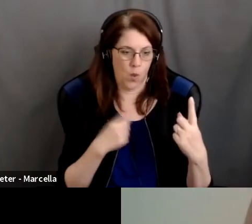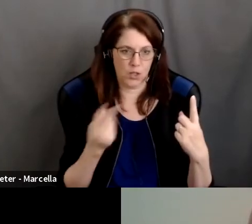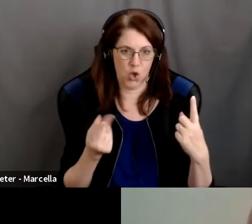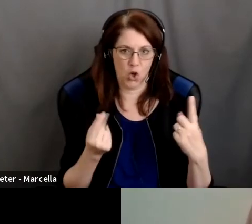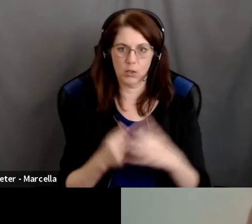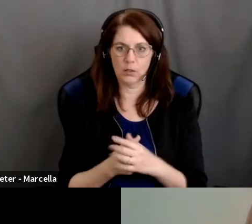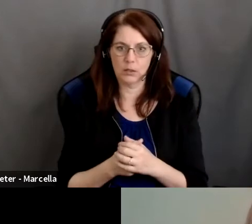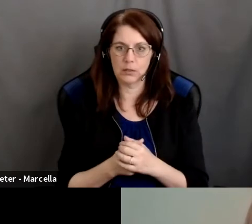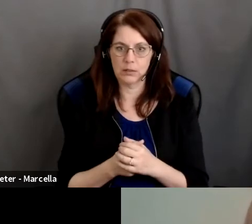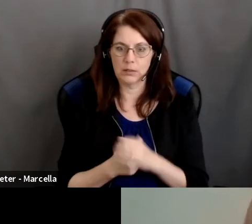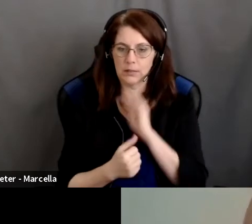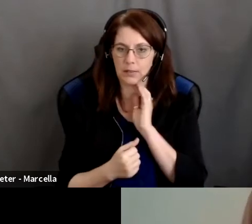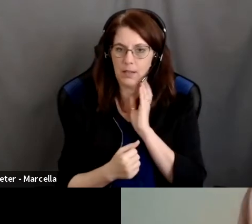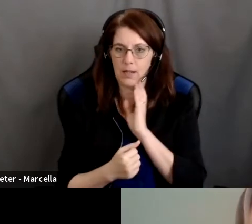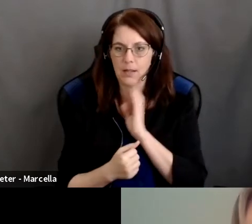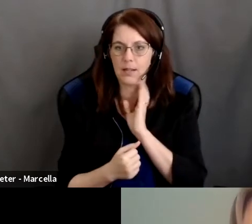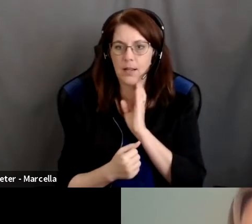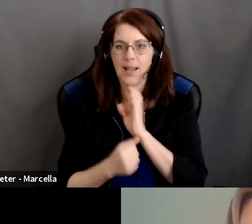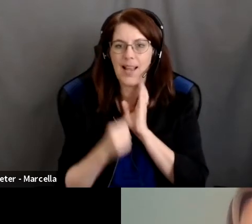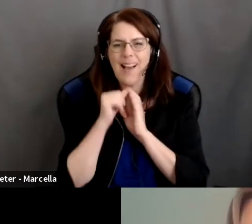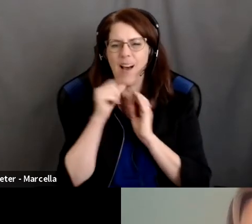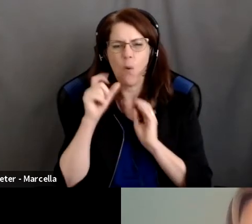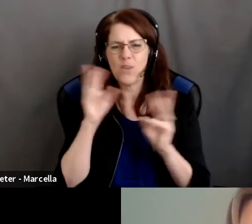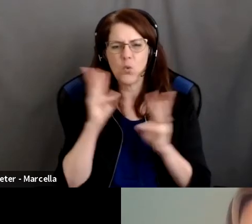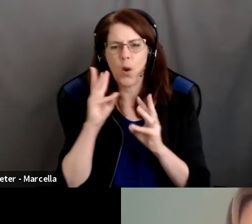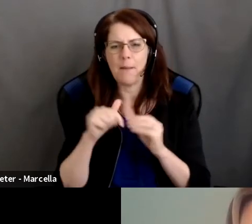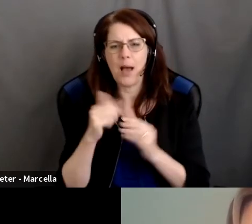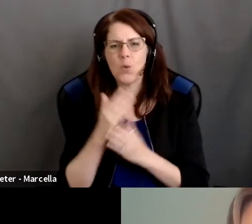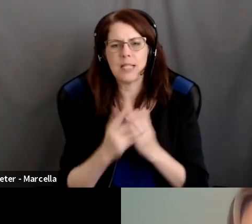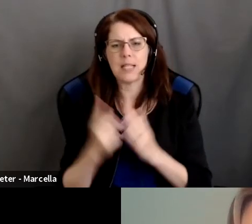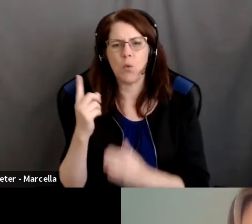I don't have to worry about somebody being